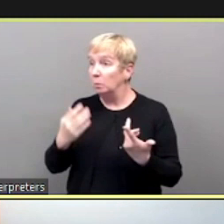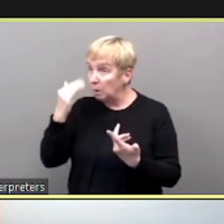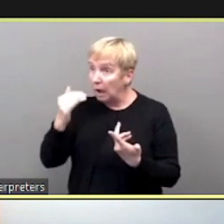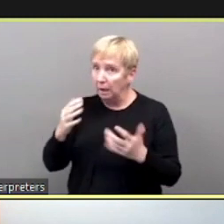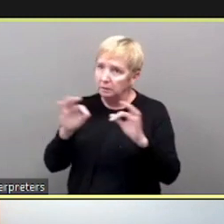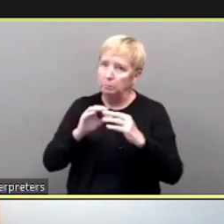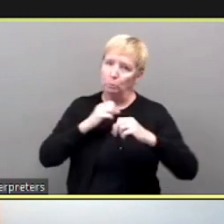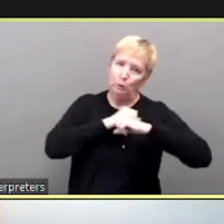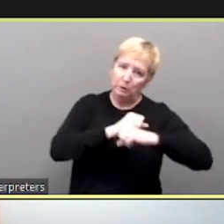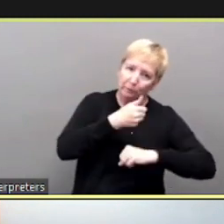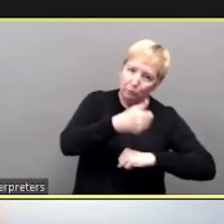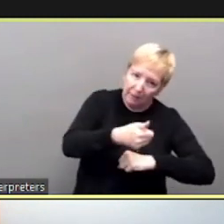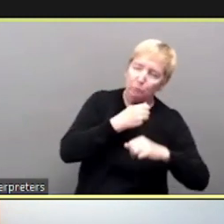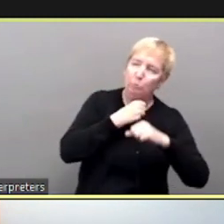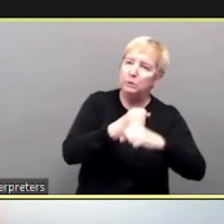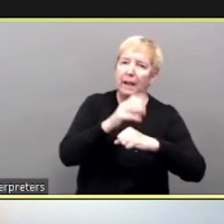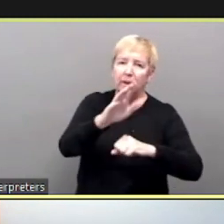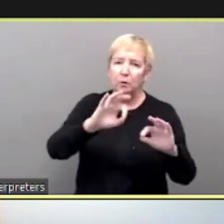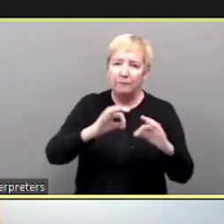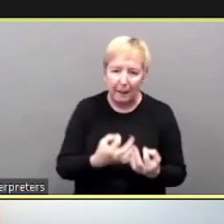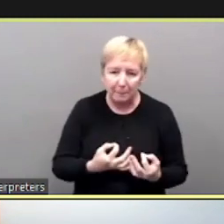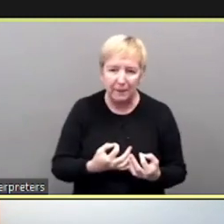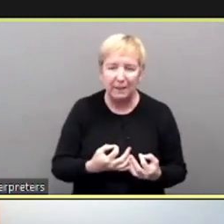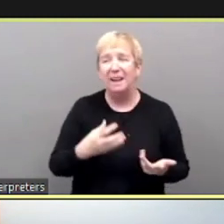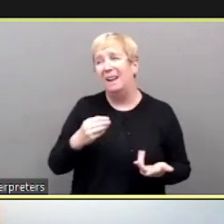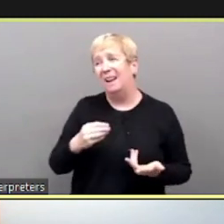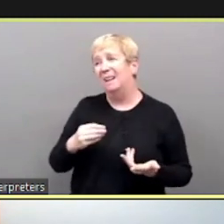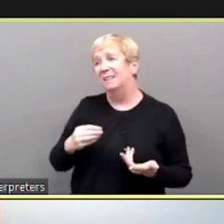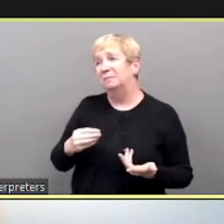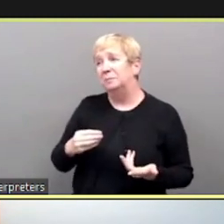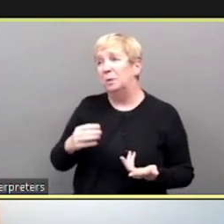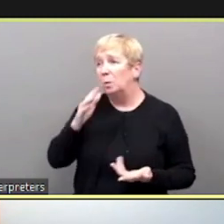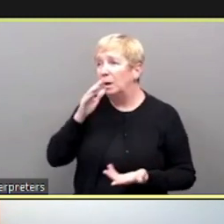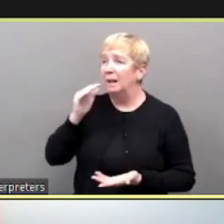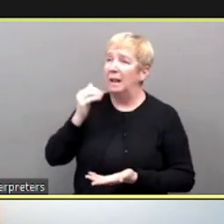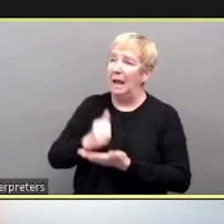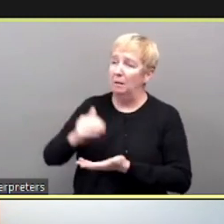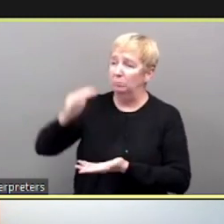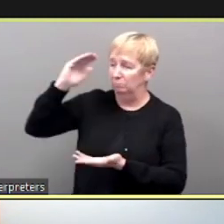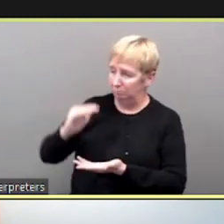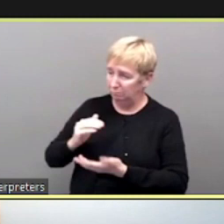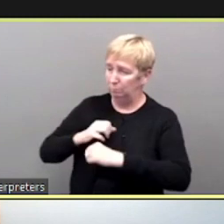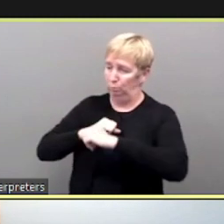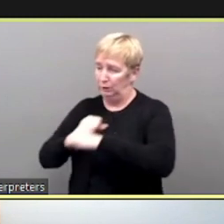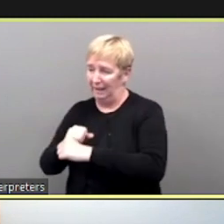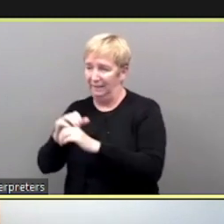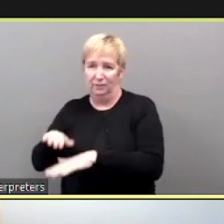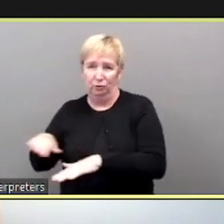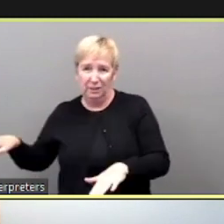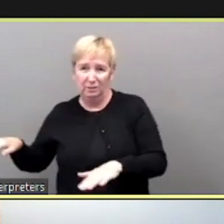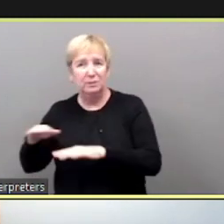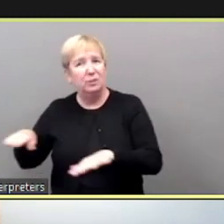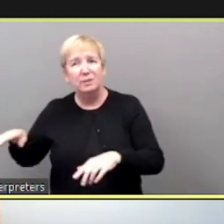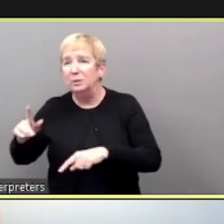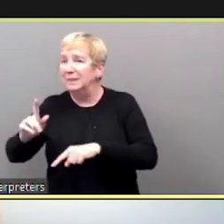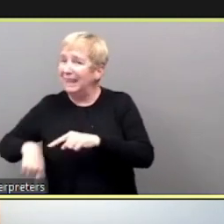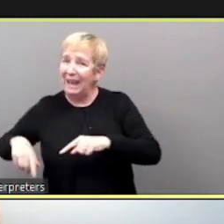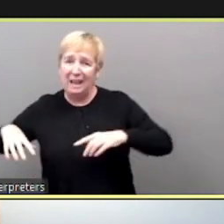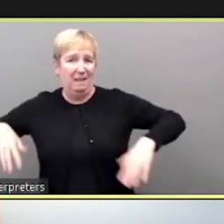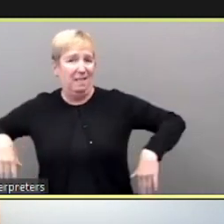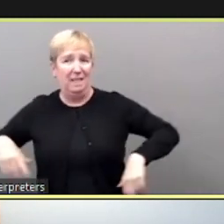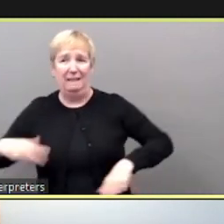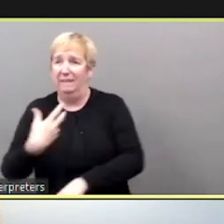those in your family, but also to protect our children who are not eligible yet, who are not eligible